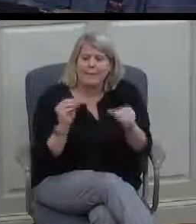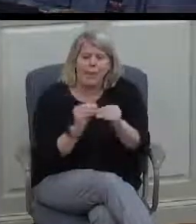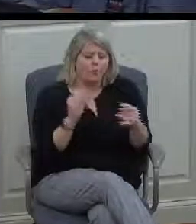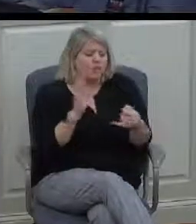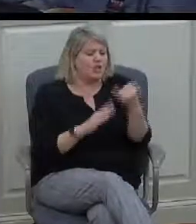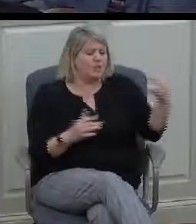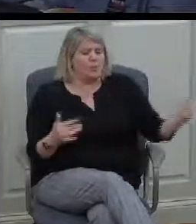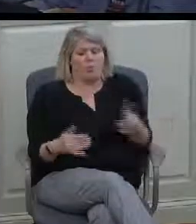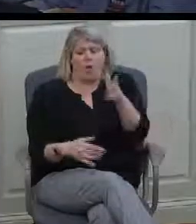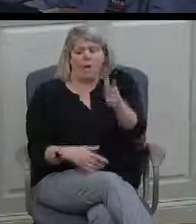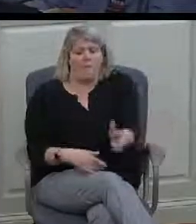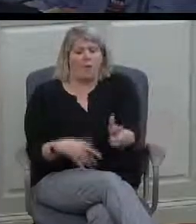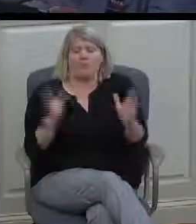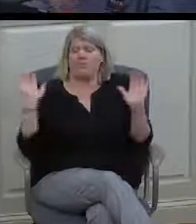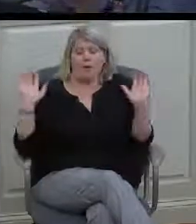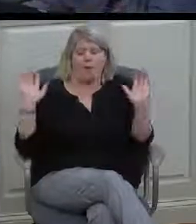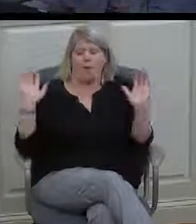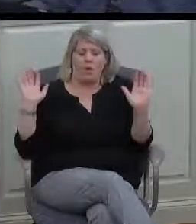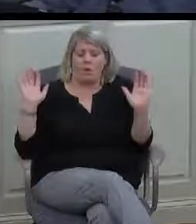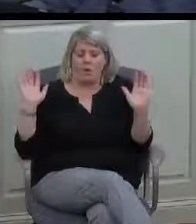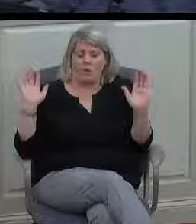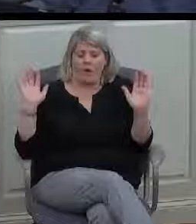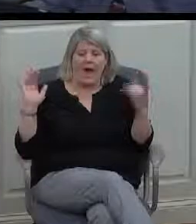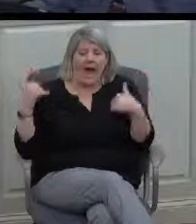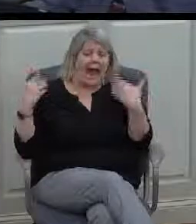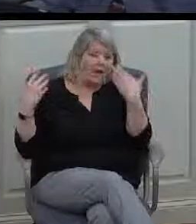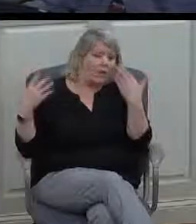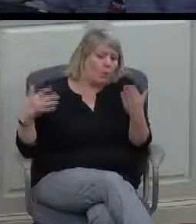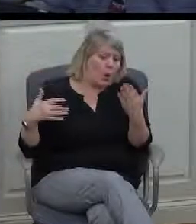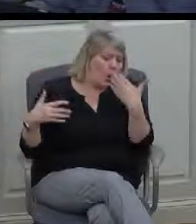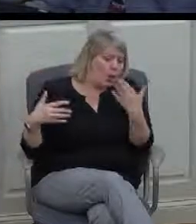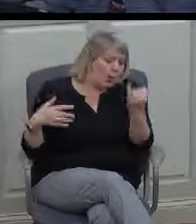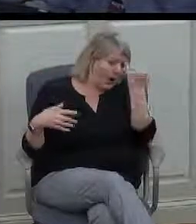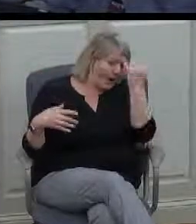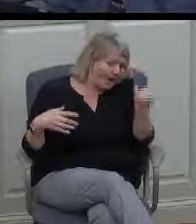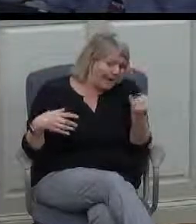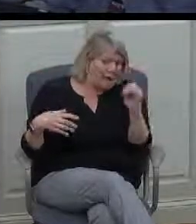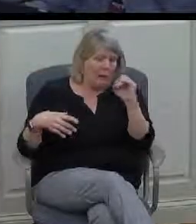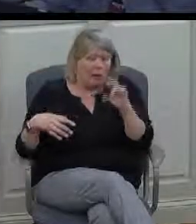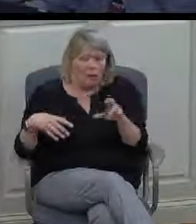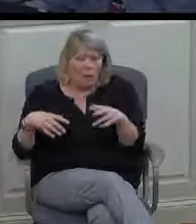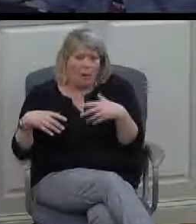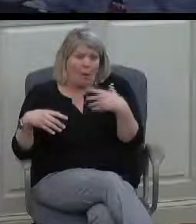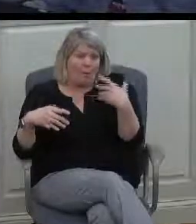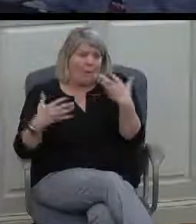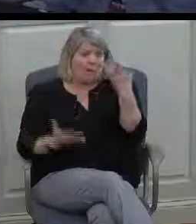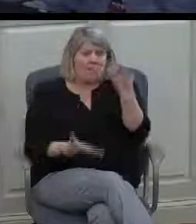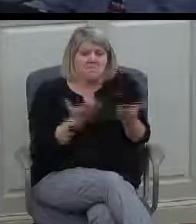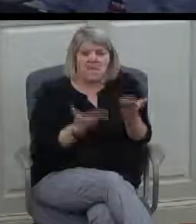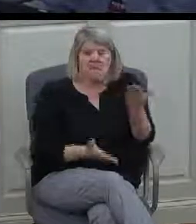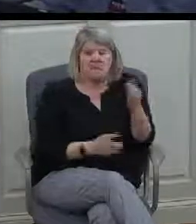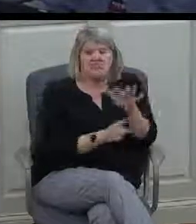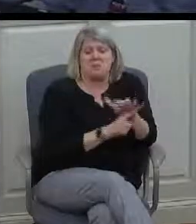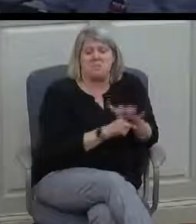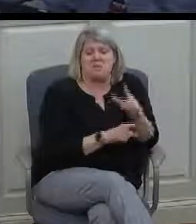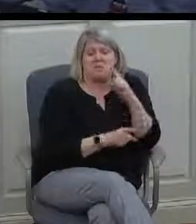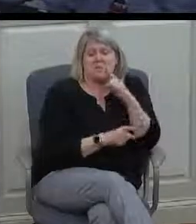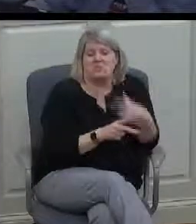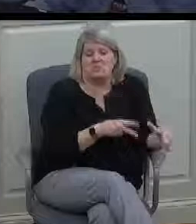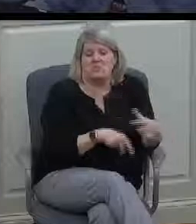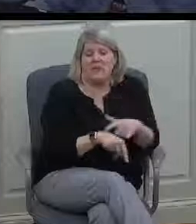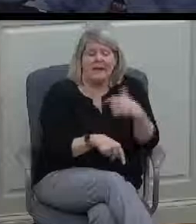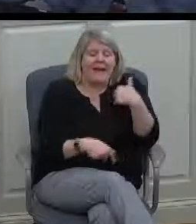park. I have no idea whether that's a good idea. I have no idea if that's a trend. And my